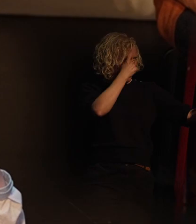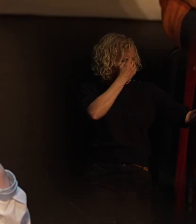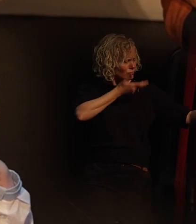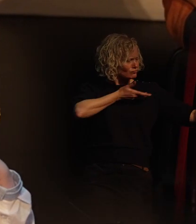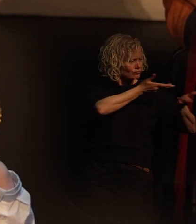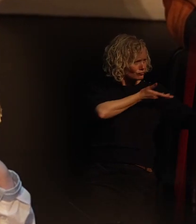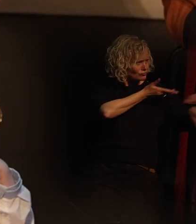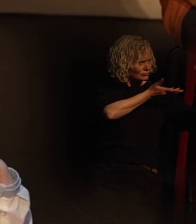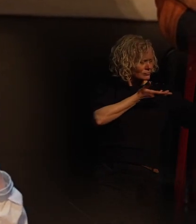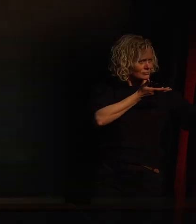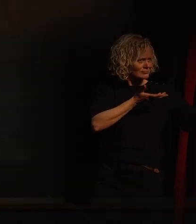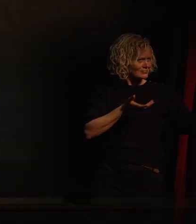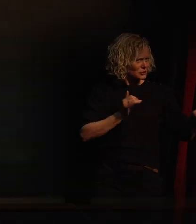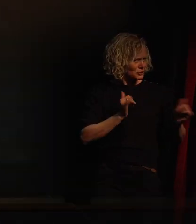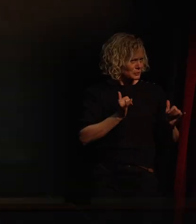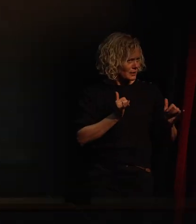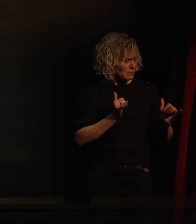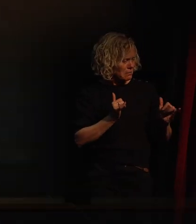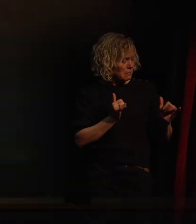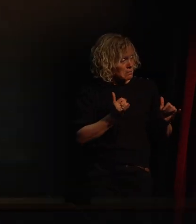Well, sometimes.